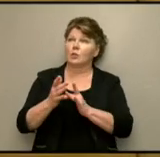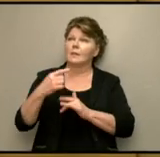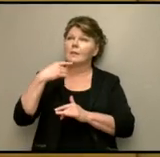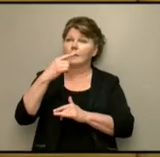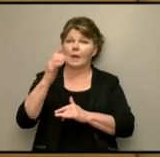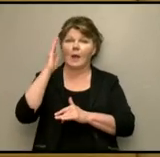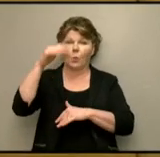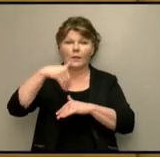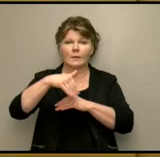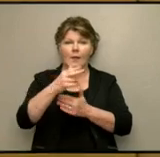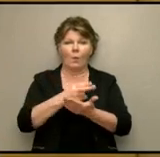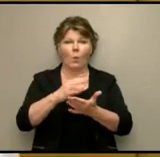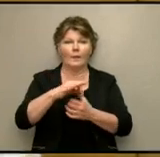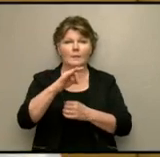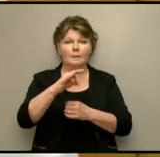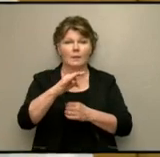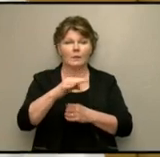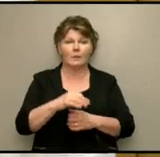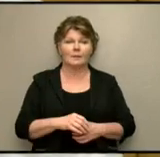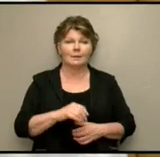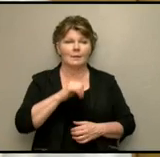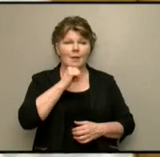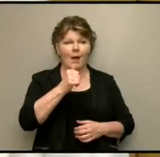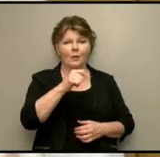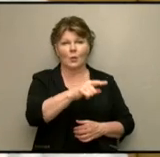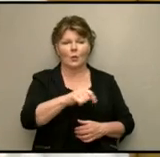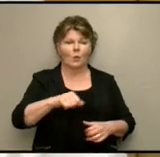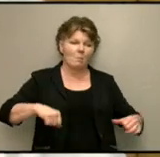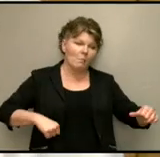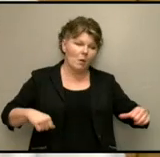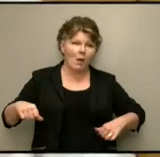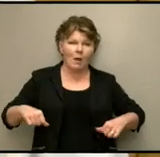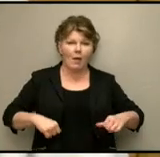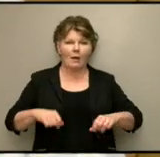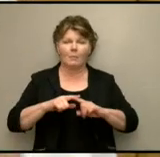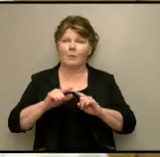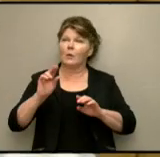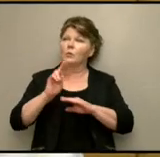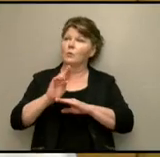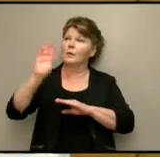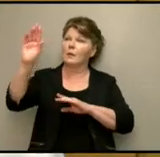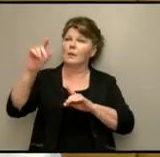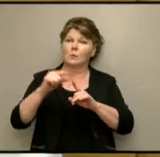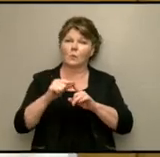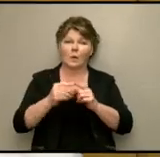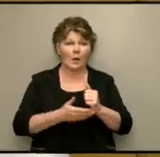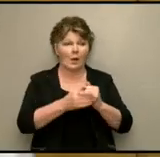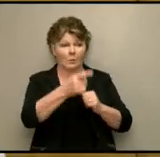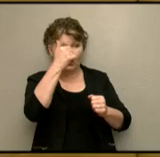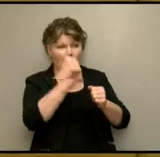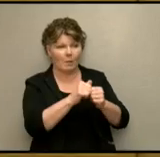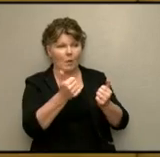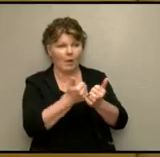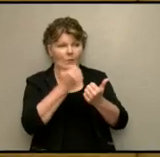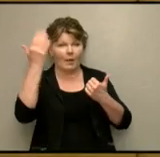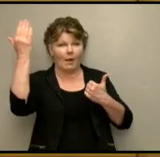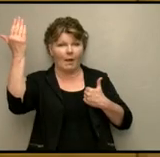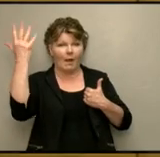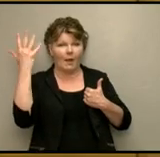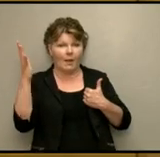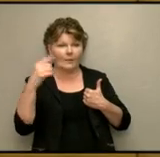Spirit. Not so you do showy things, but using his words, to bring to your memory all that I have said to